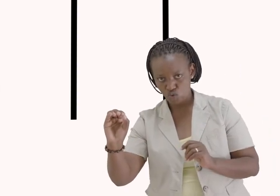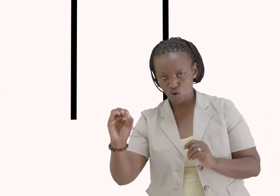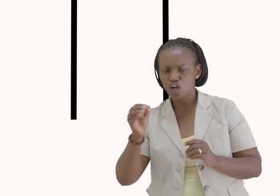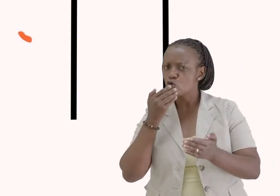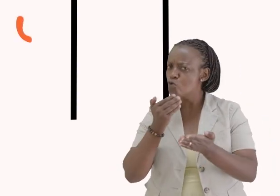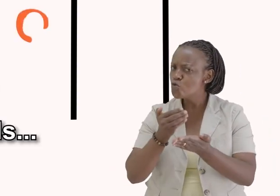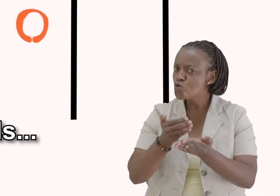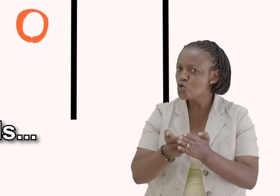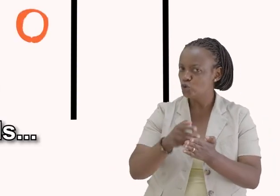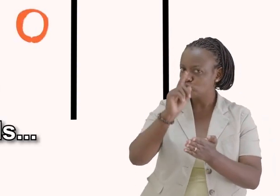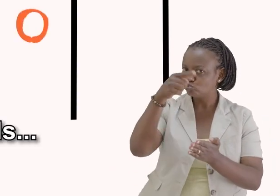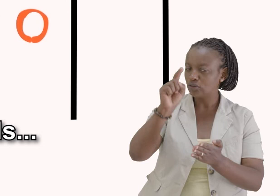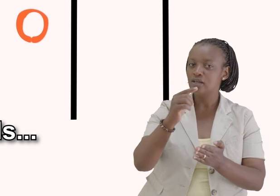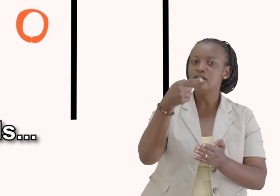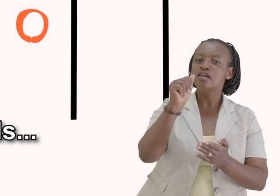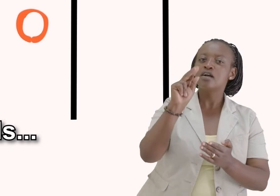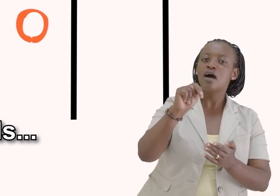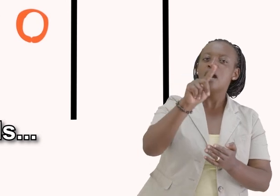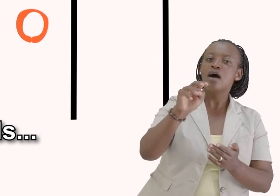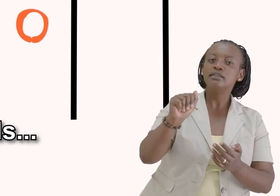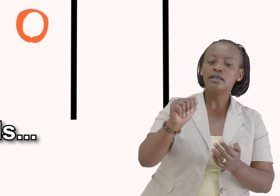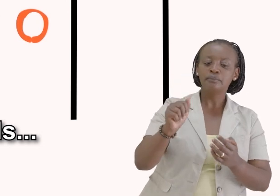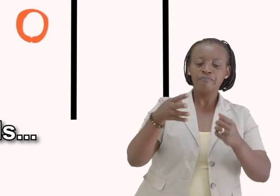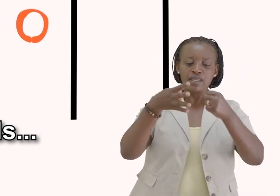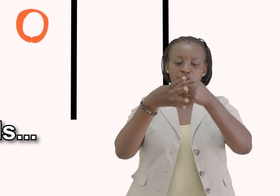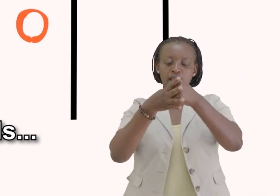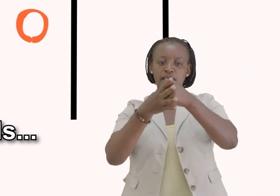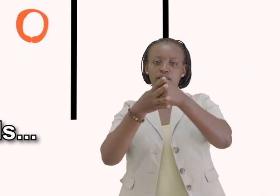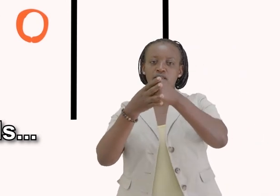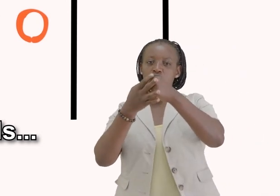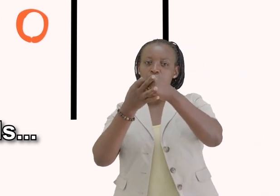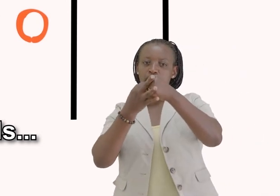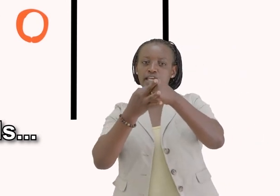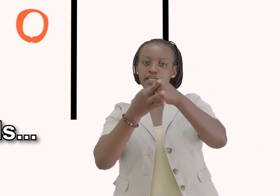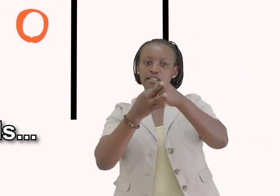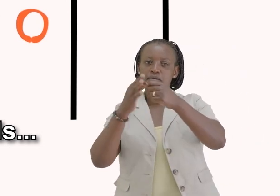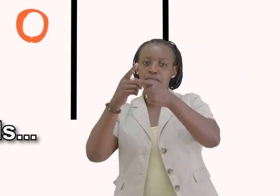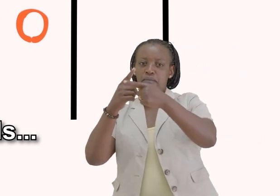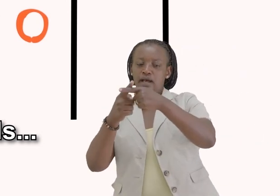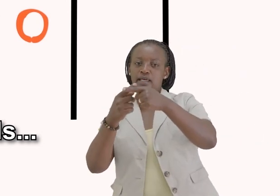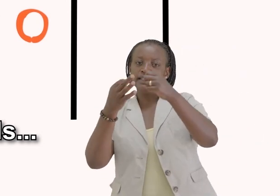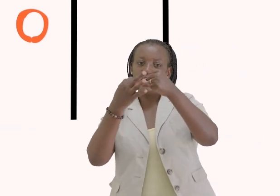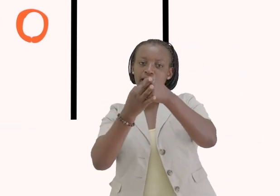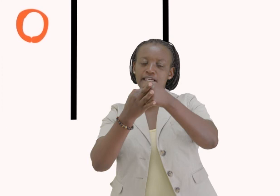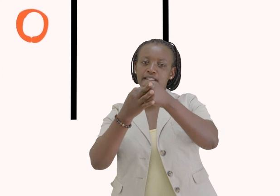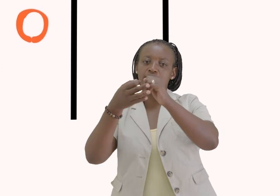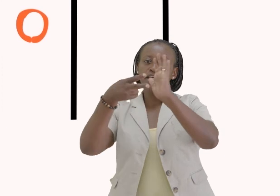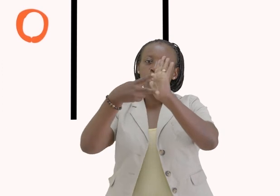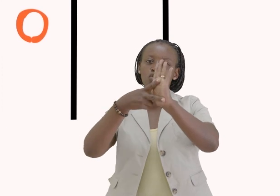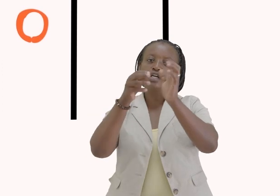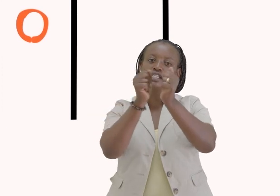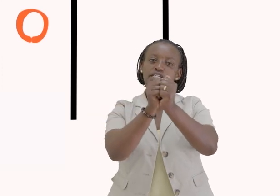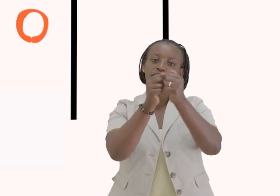0! Good. Ganza, 8 plus 8 equals